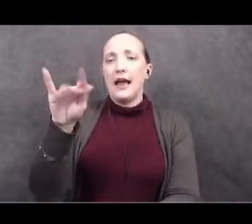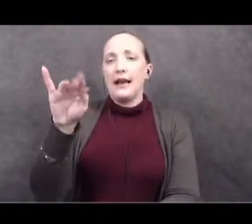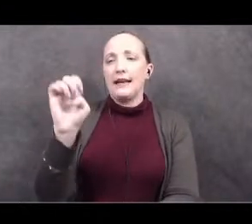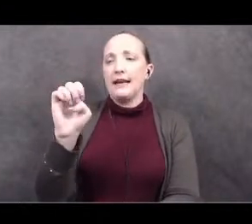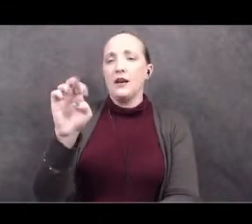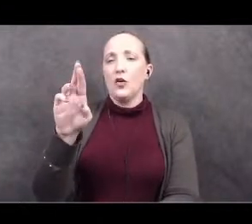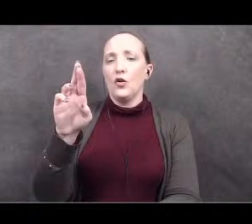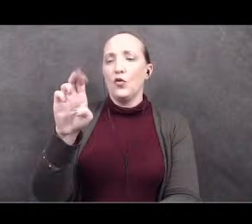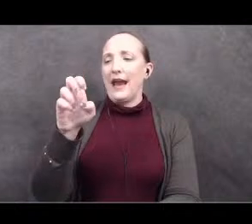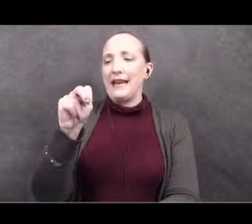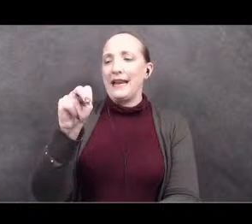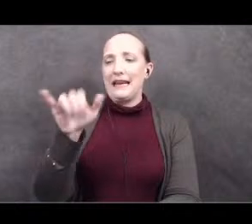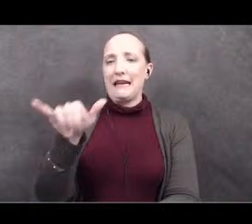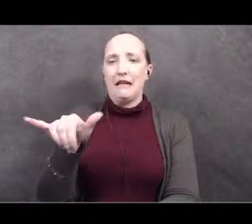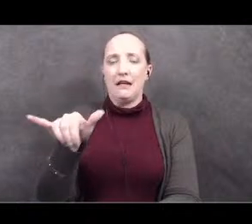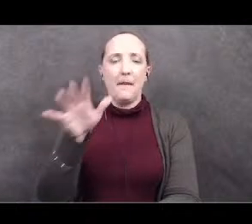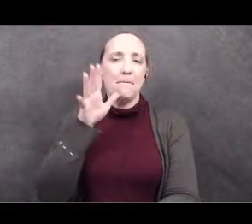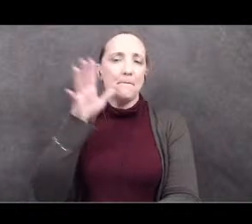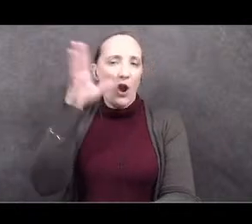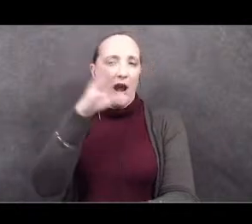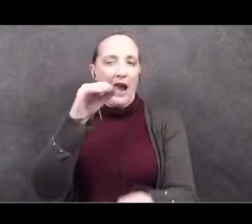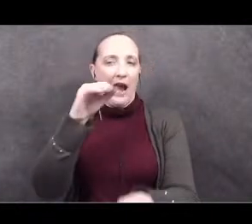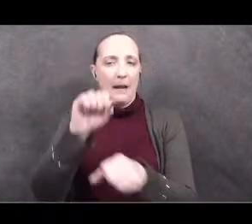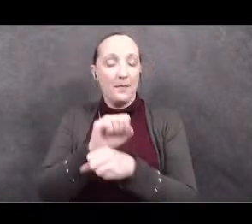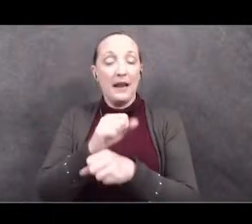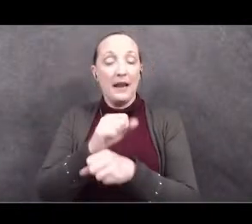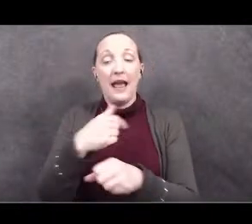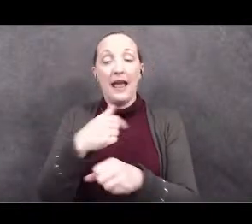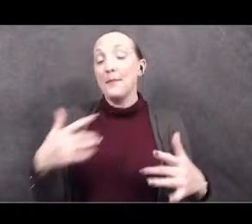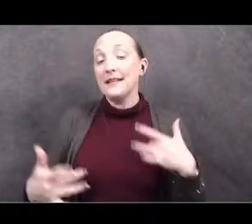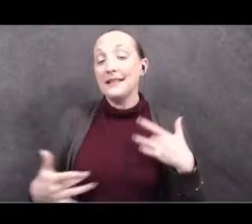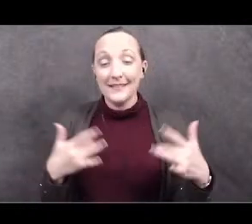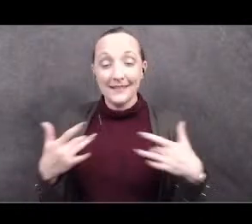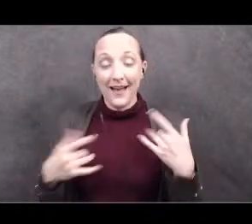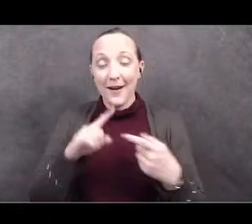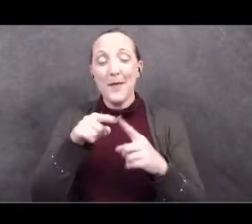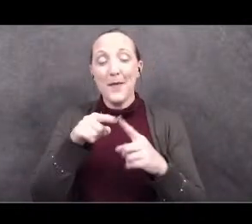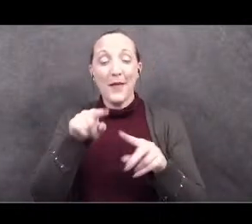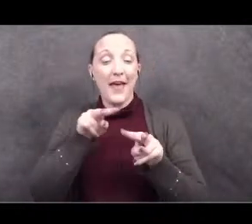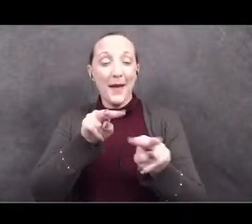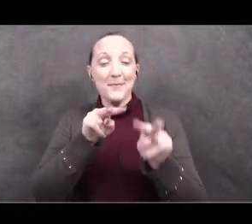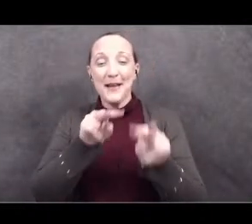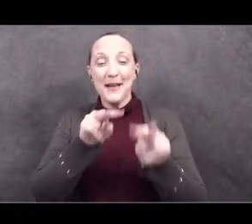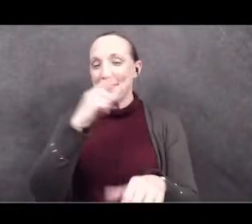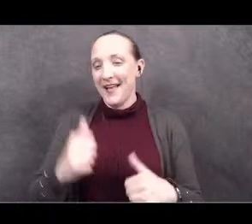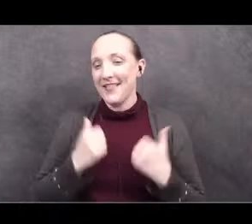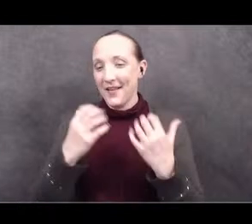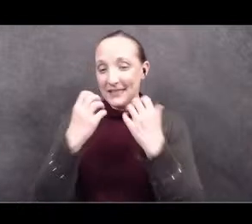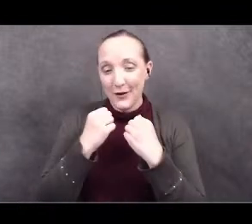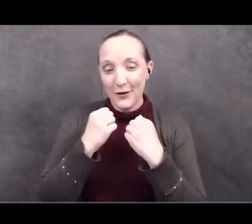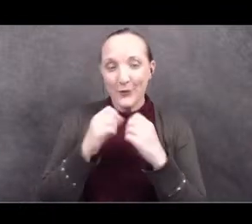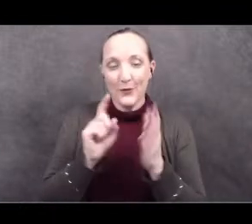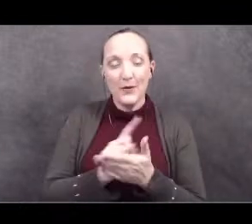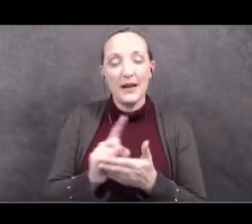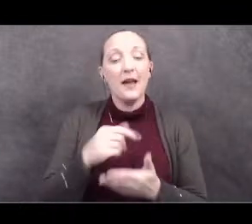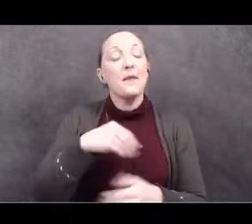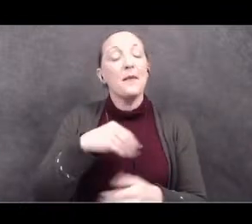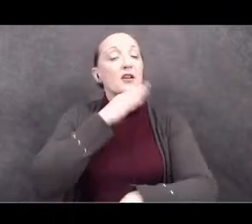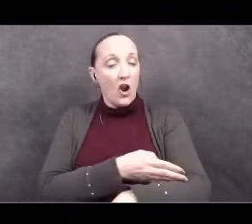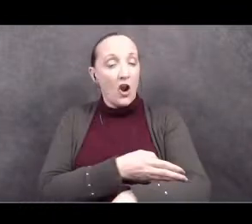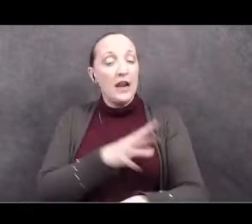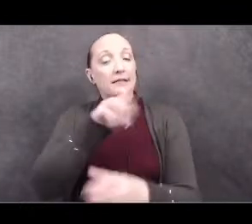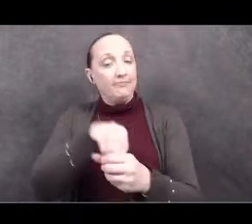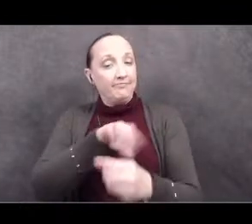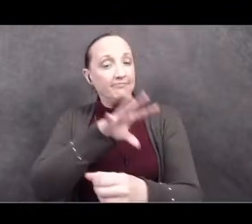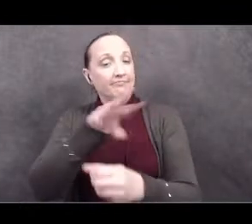employee I am really excited about the upcoming black lives matter week my daughter has been participating in the apack meetings with me and she is leaving